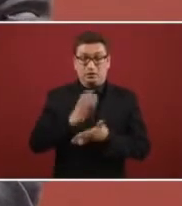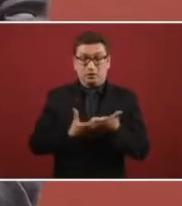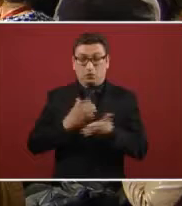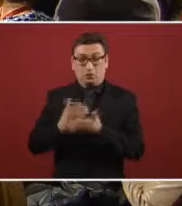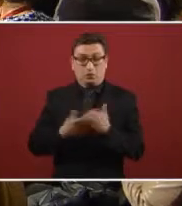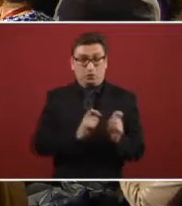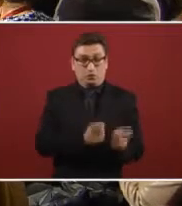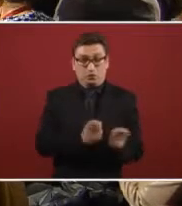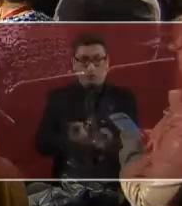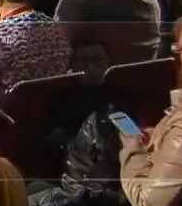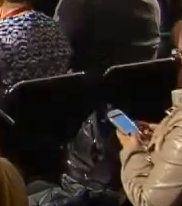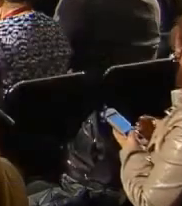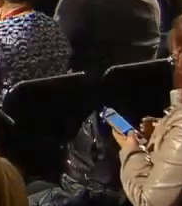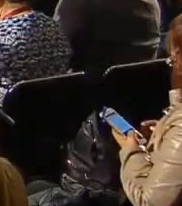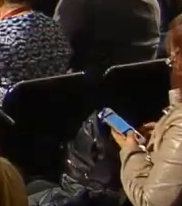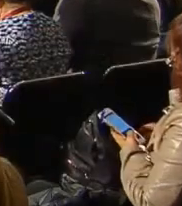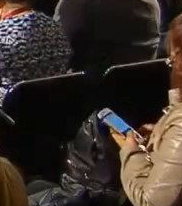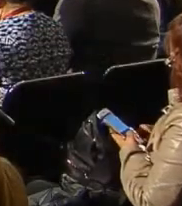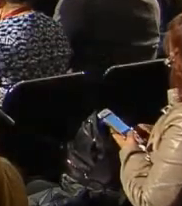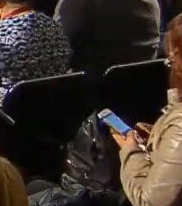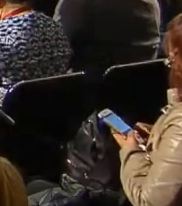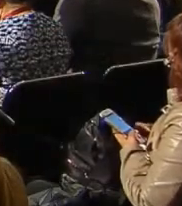the contracts that they gave